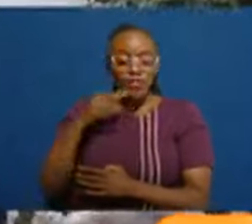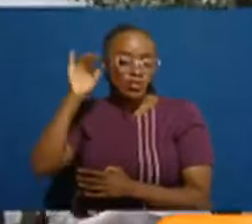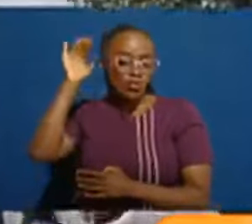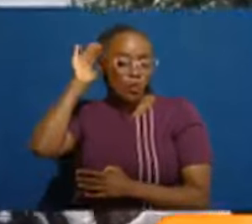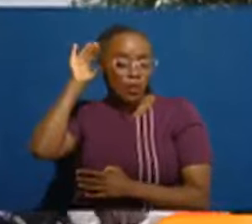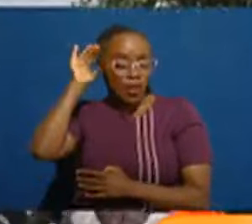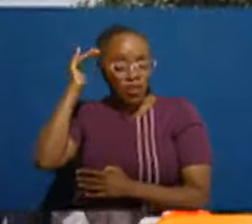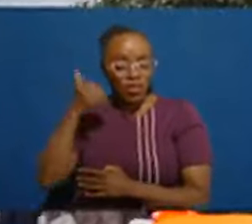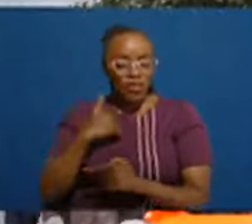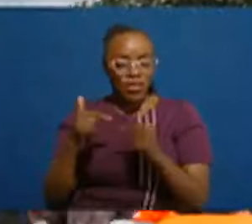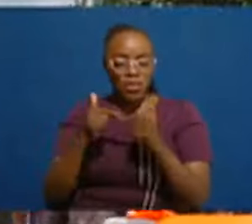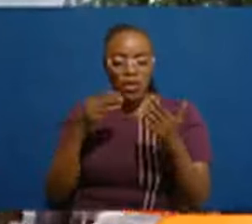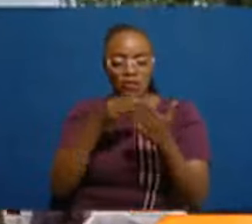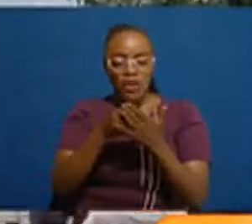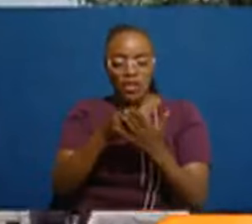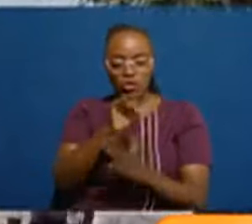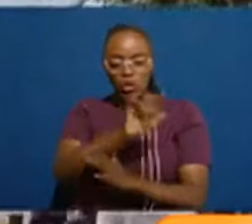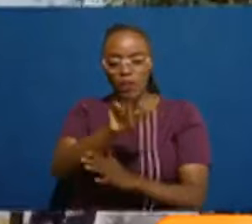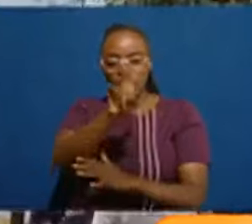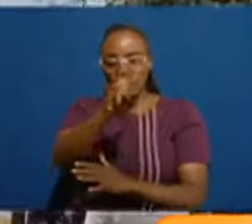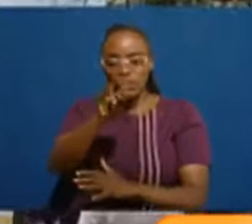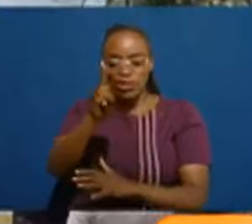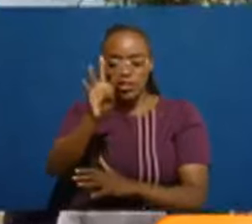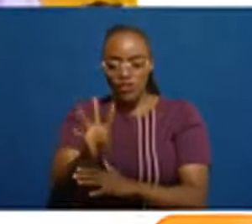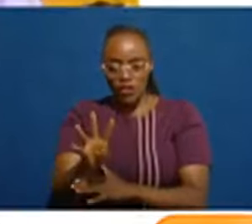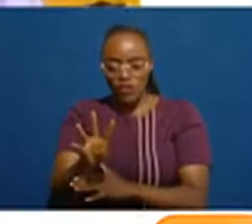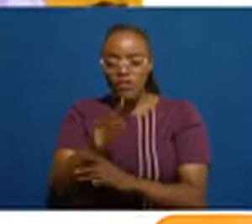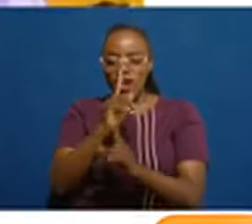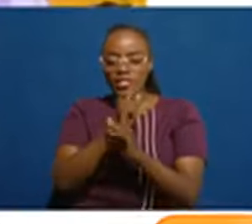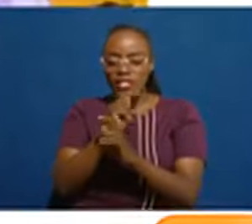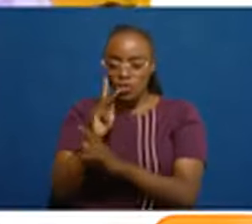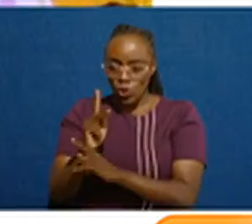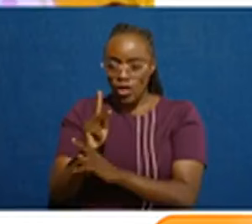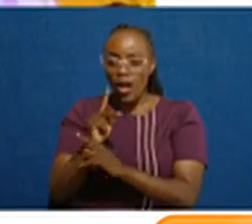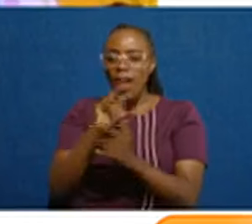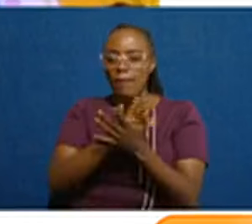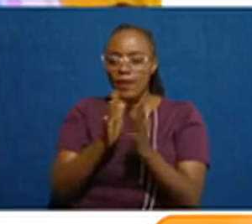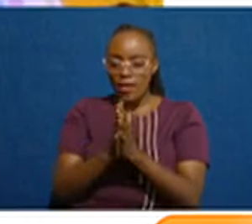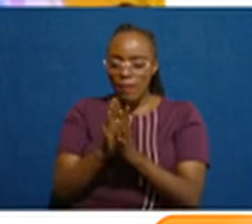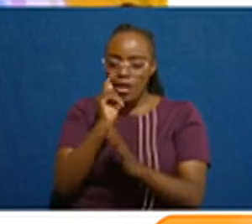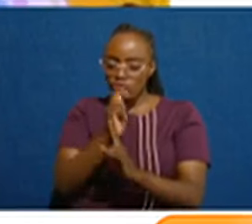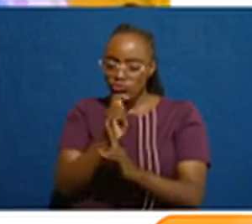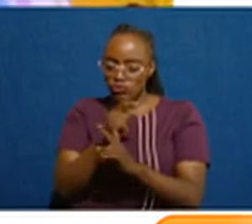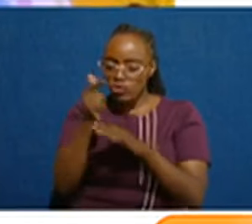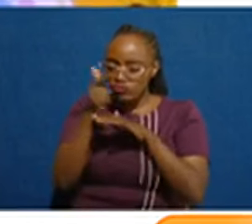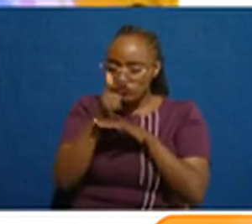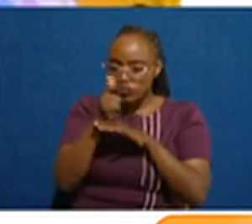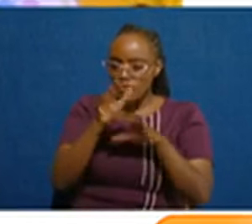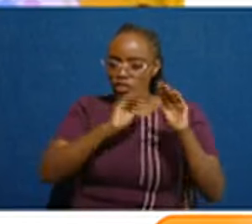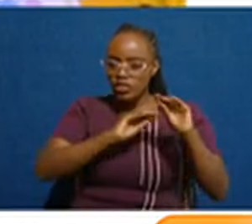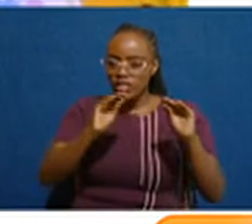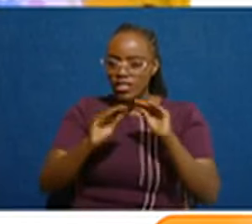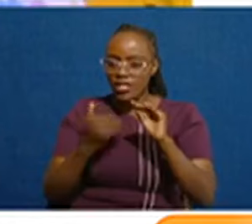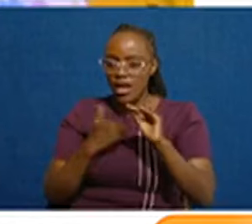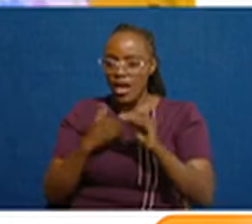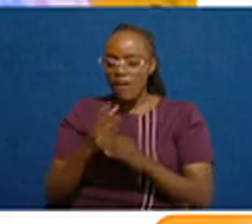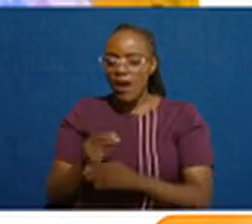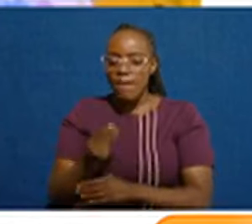the controversial finance bill of 2024, TikTok became a tool for education, with videos on the bill getting upward